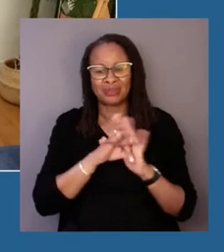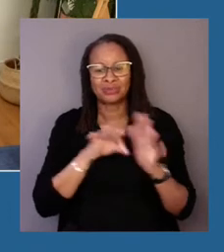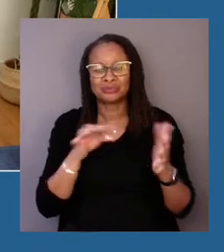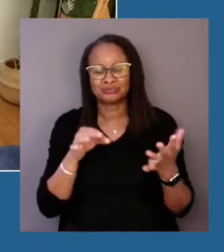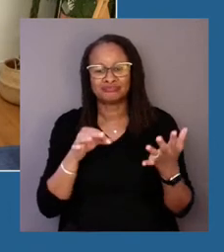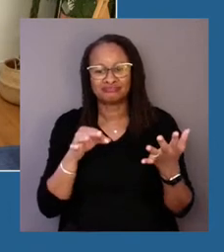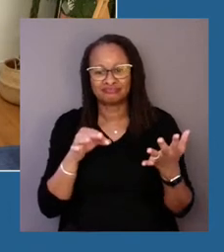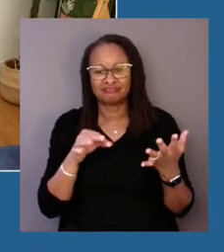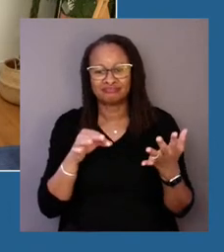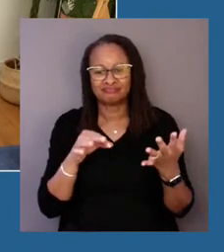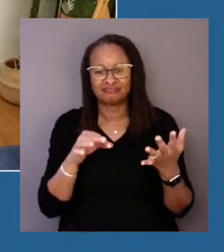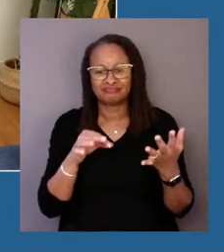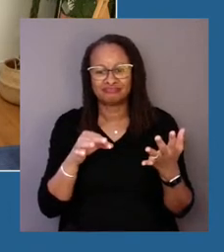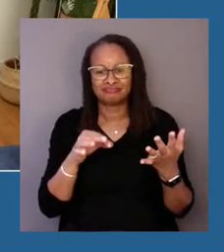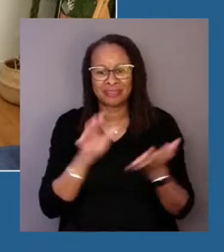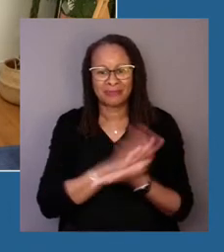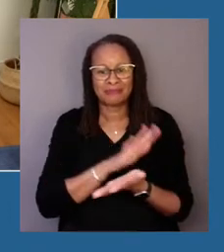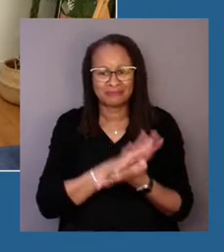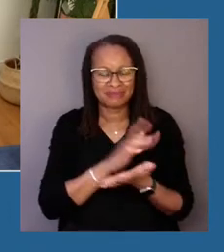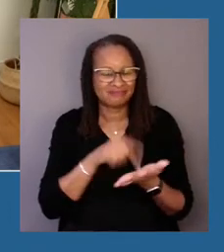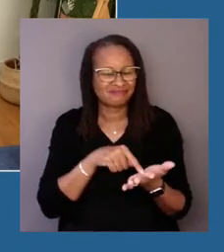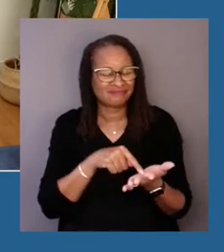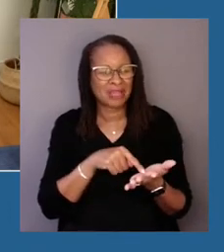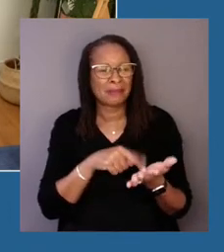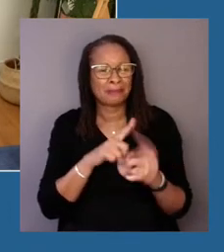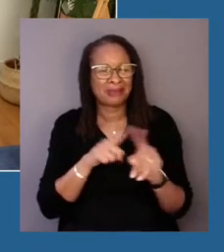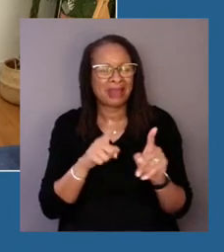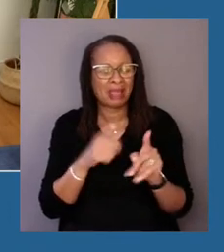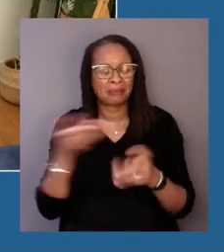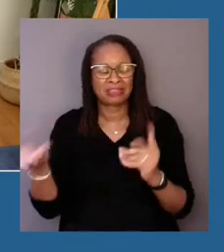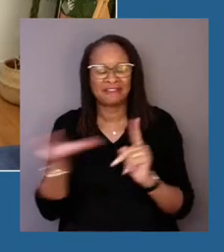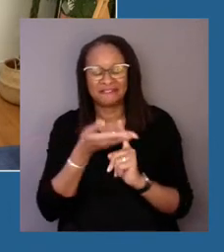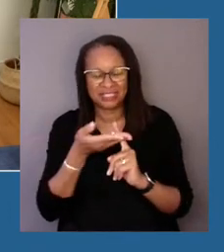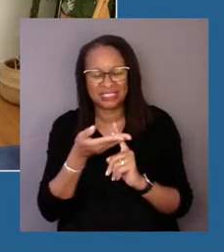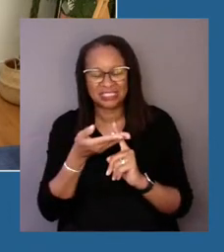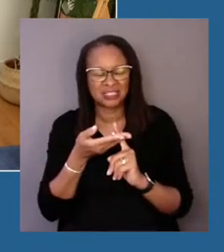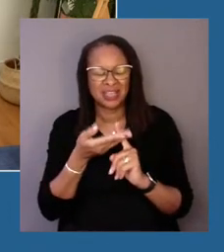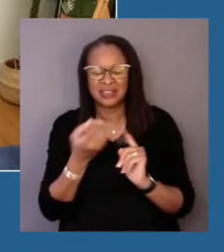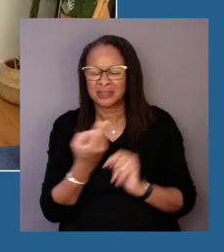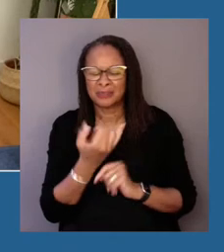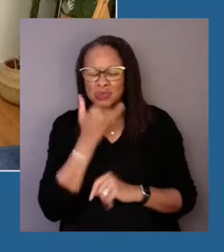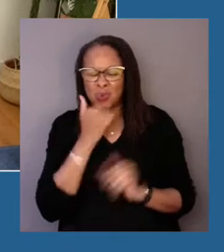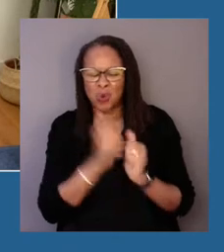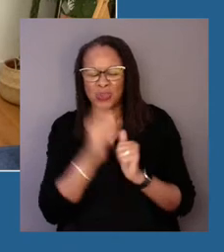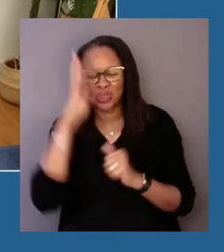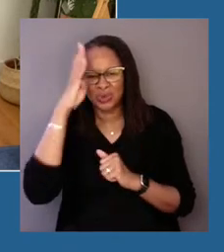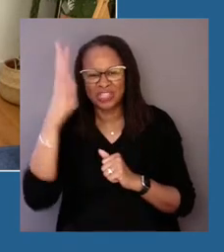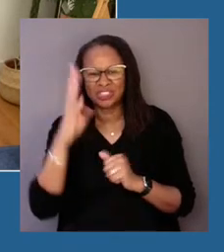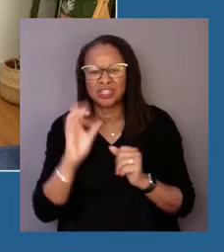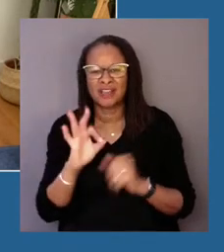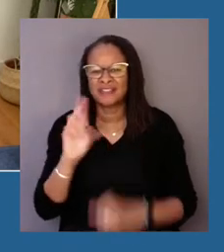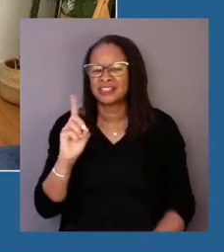I haven't found the receipts yet, but I'm convinced there's something very fishy with the creation of that channel.